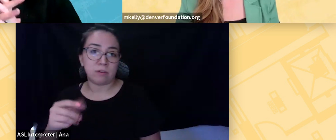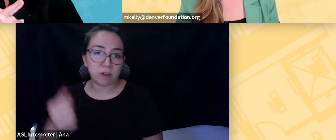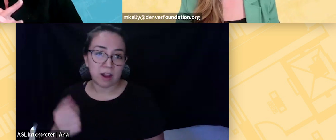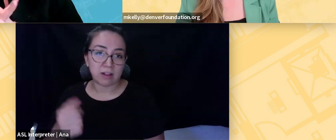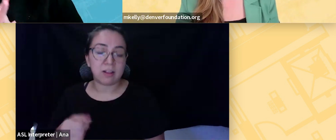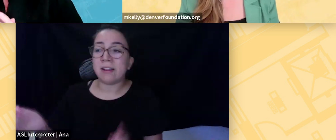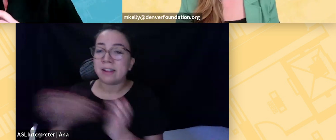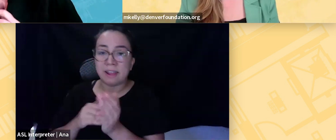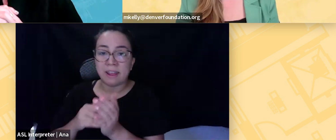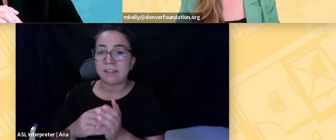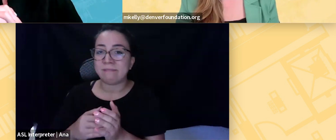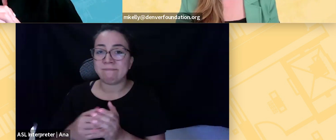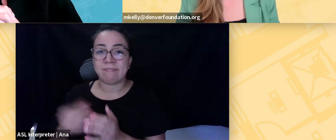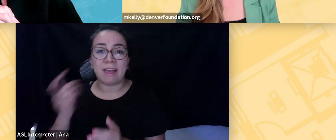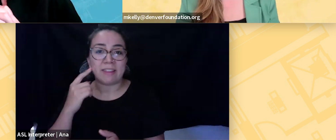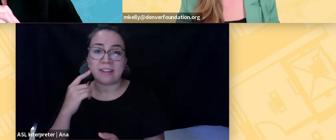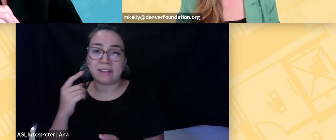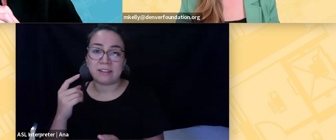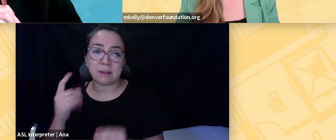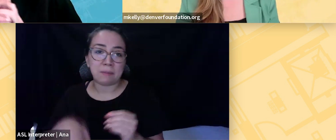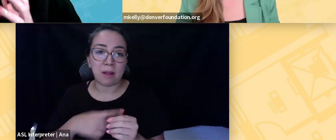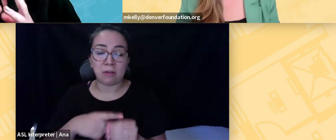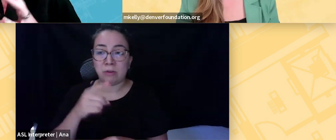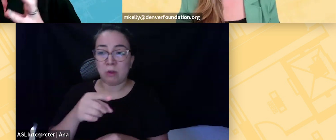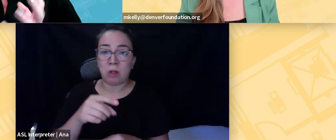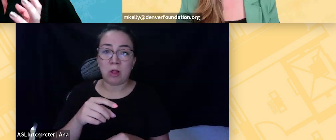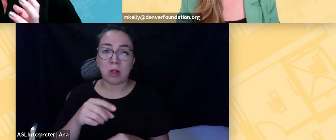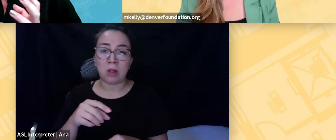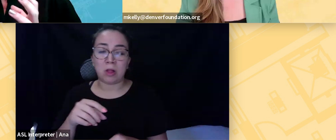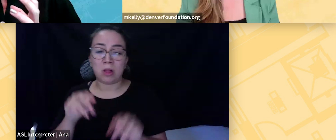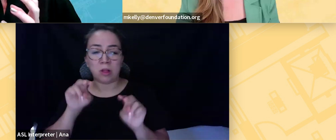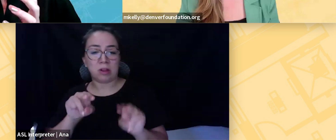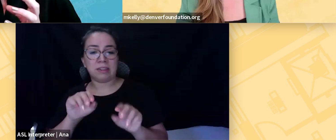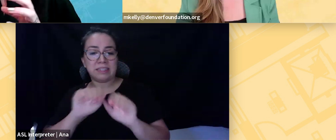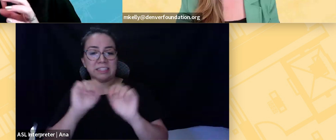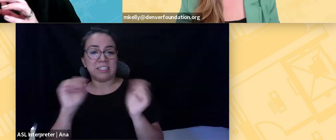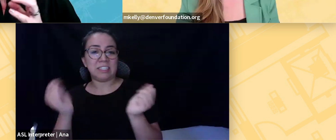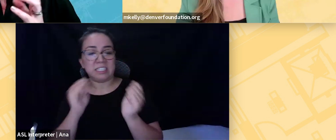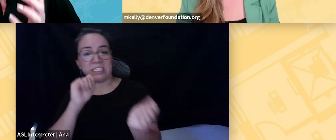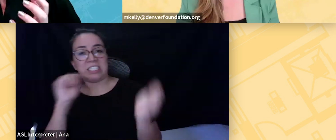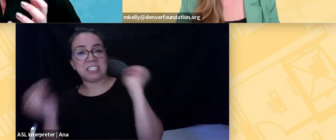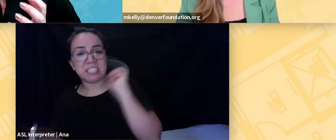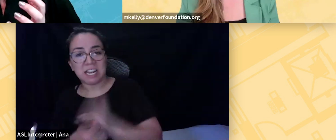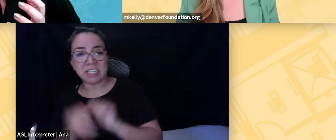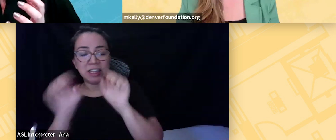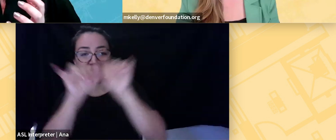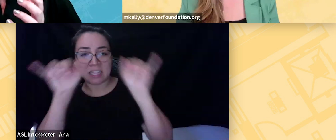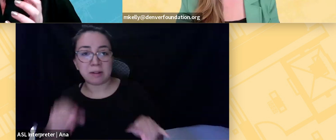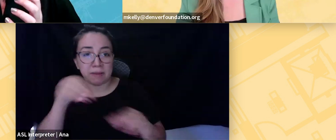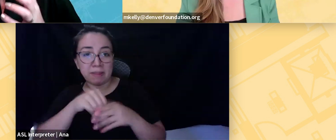Again, I think it's about whether you're looking at changing the systems within the school or whether you're looking